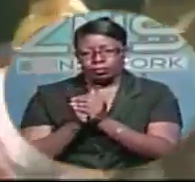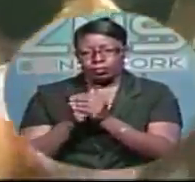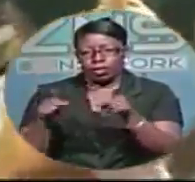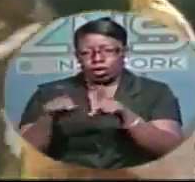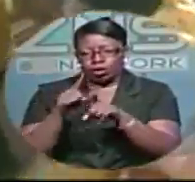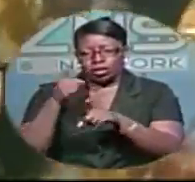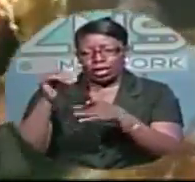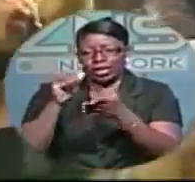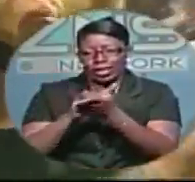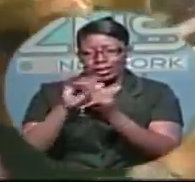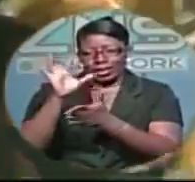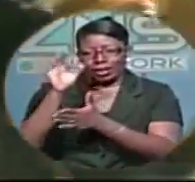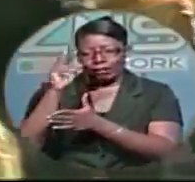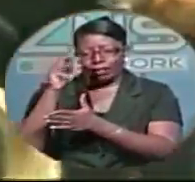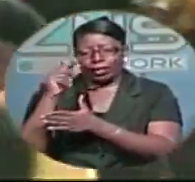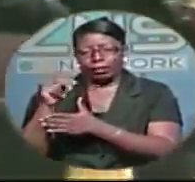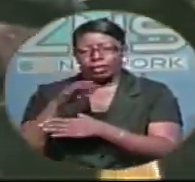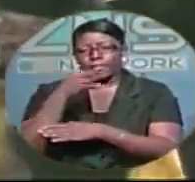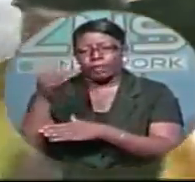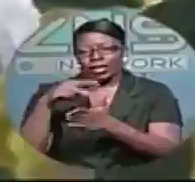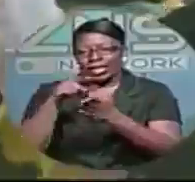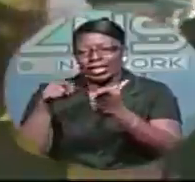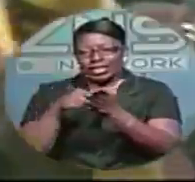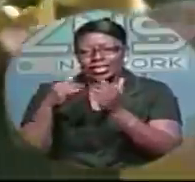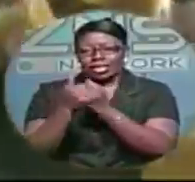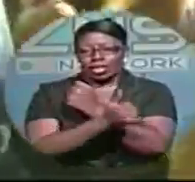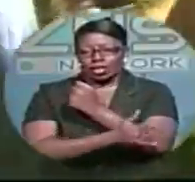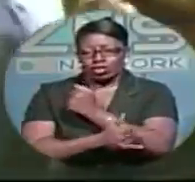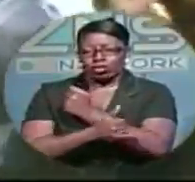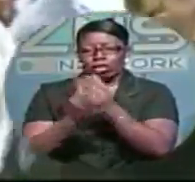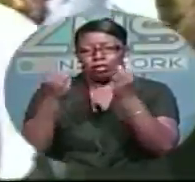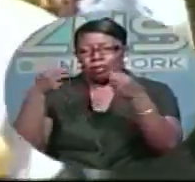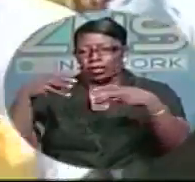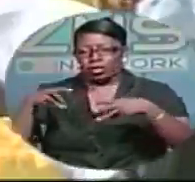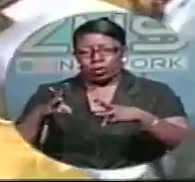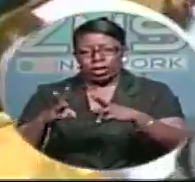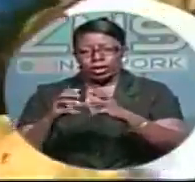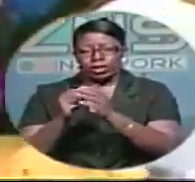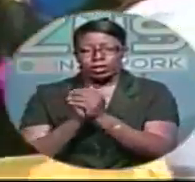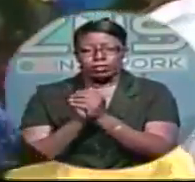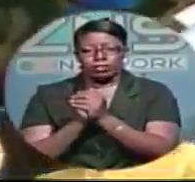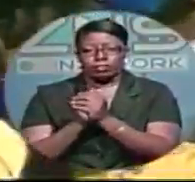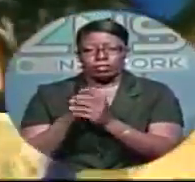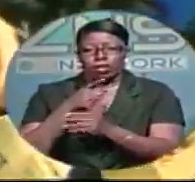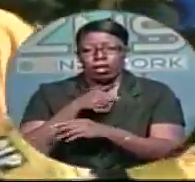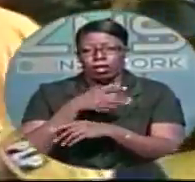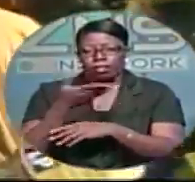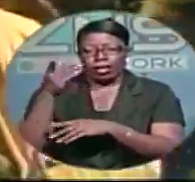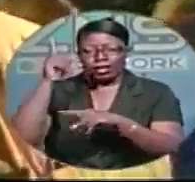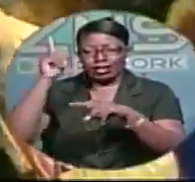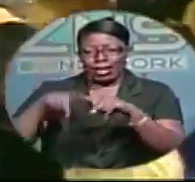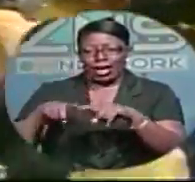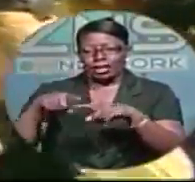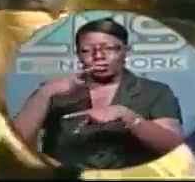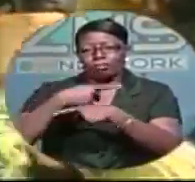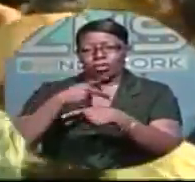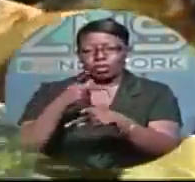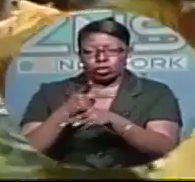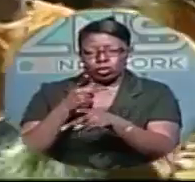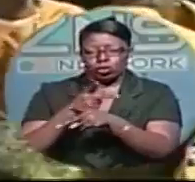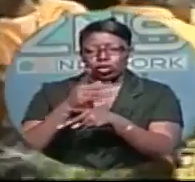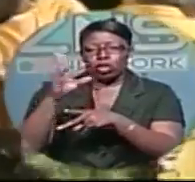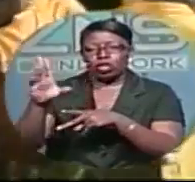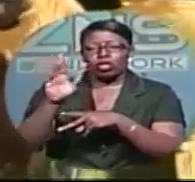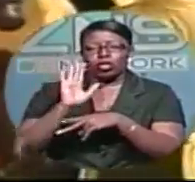FNM has failed this country, and in more ways than one. They can't reduce your energy costs. They cannot secure